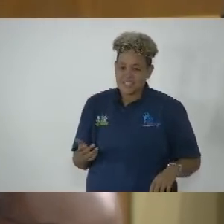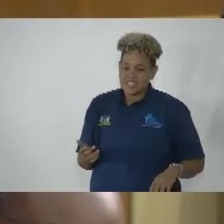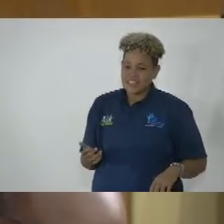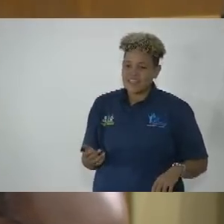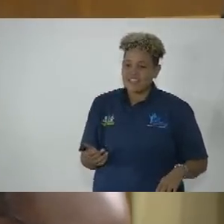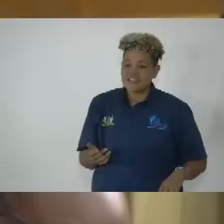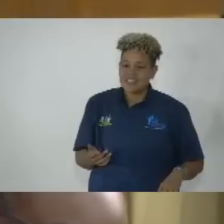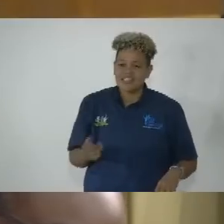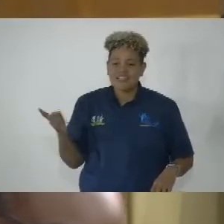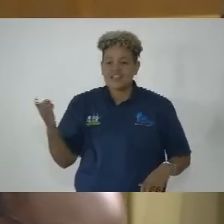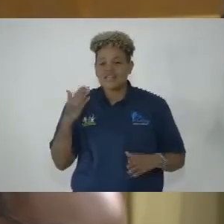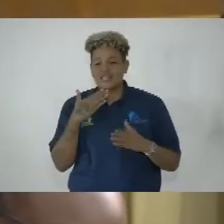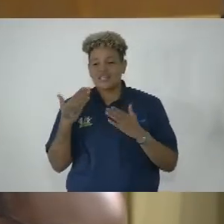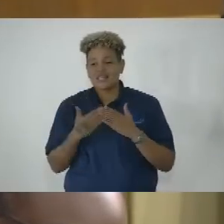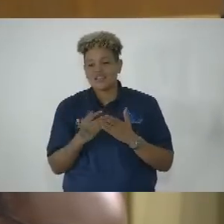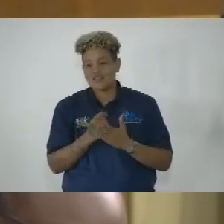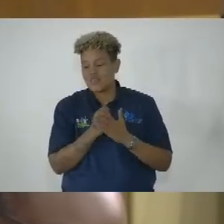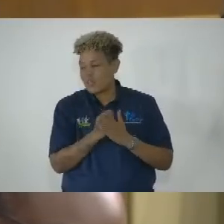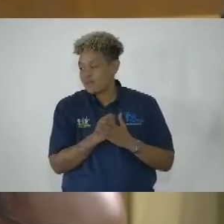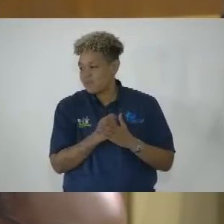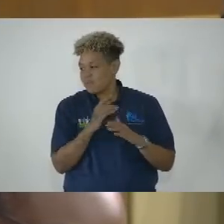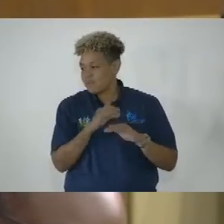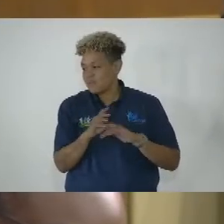she's a very good